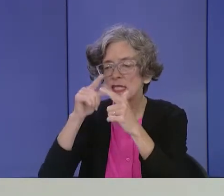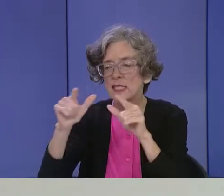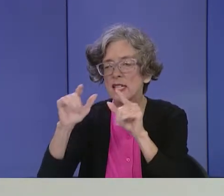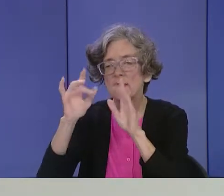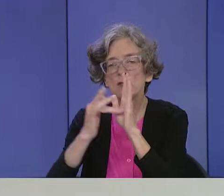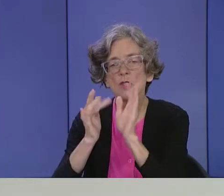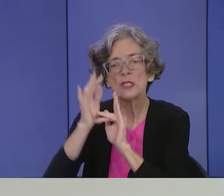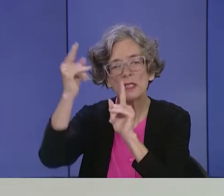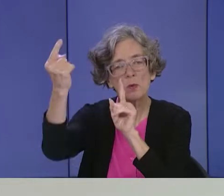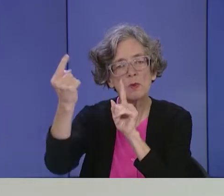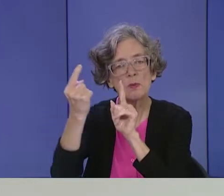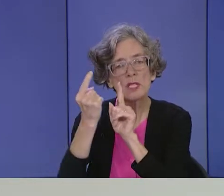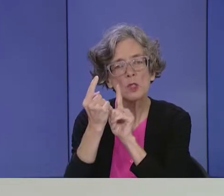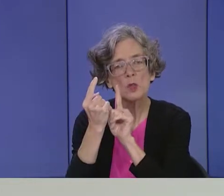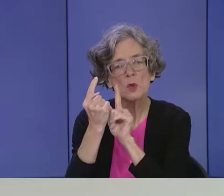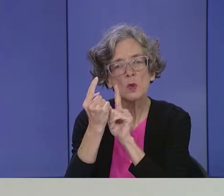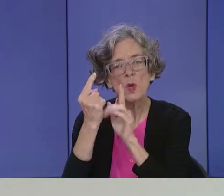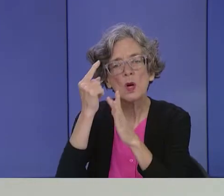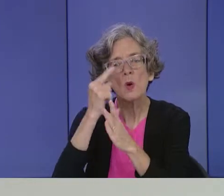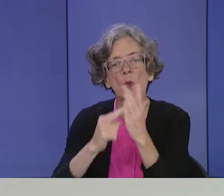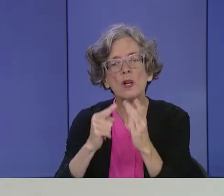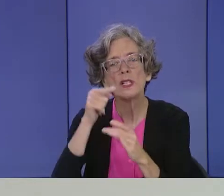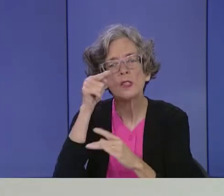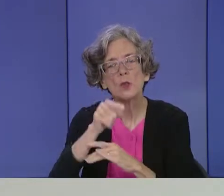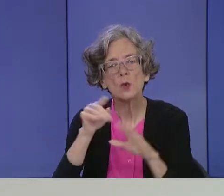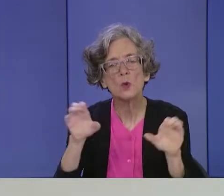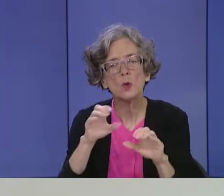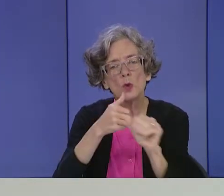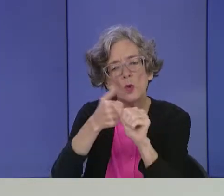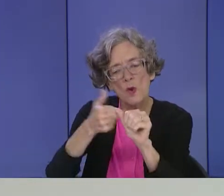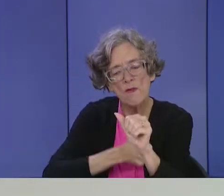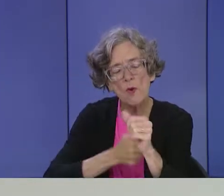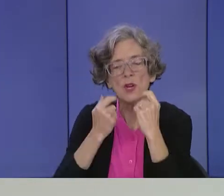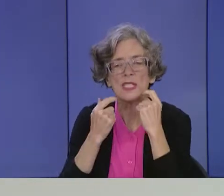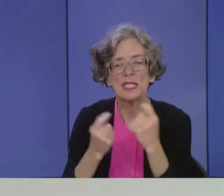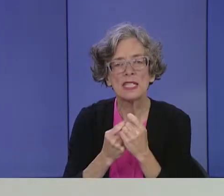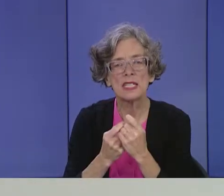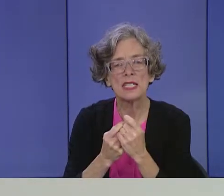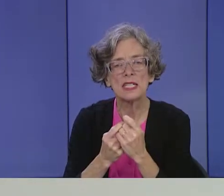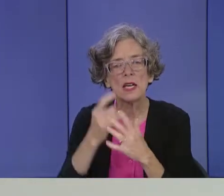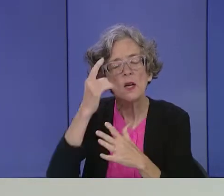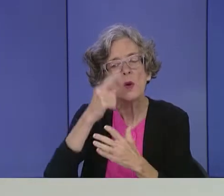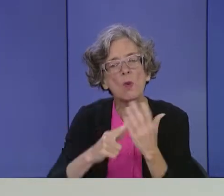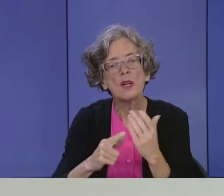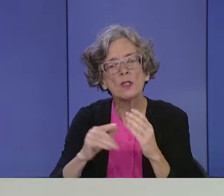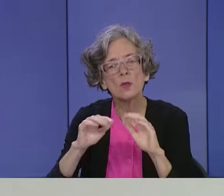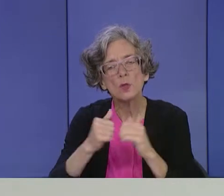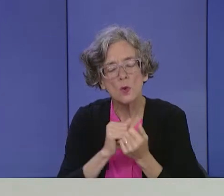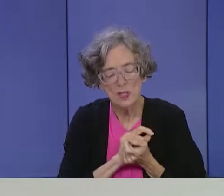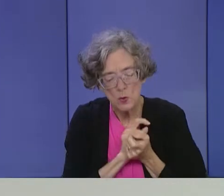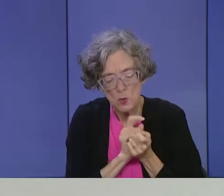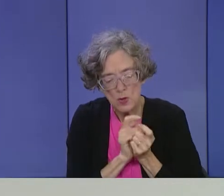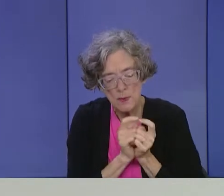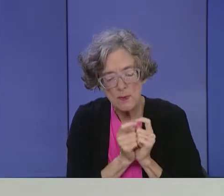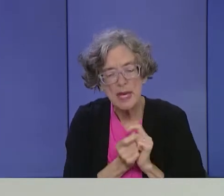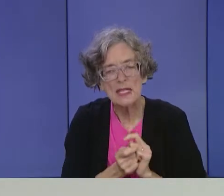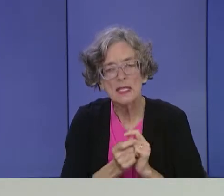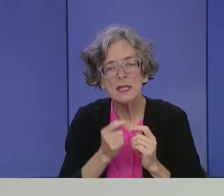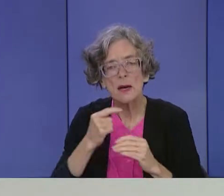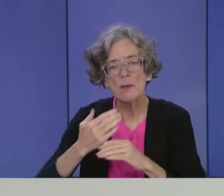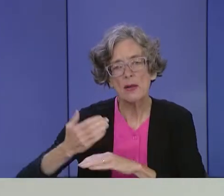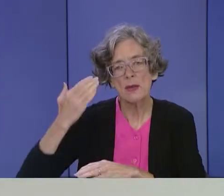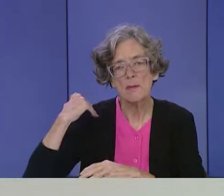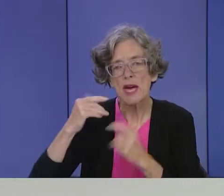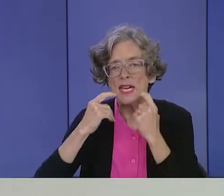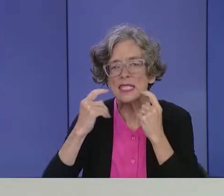Jesus. What did you do to avoid sin? What are you doing to repent of your